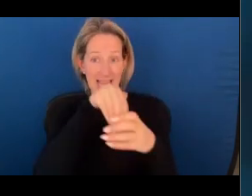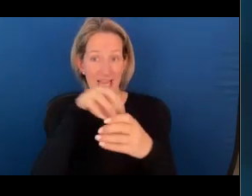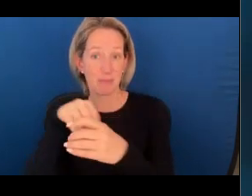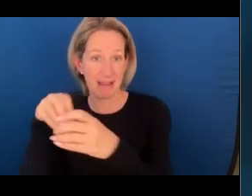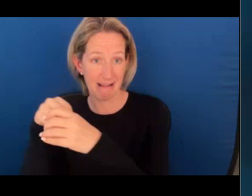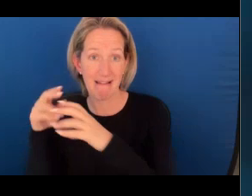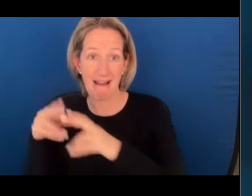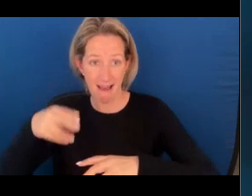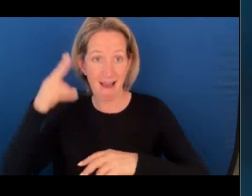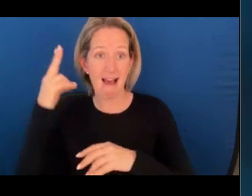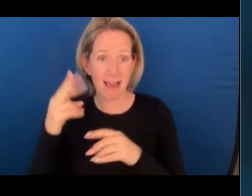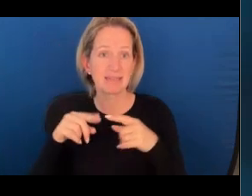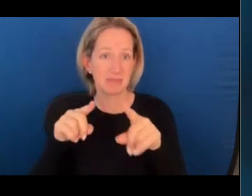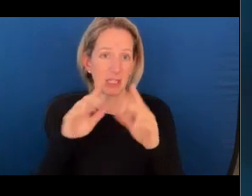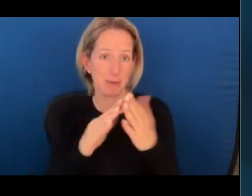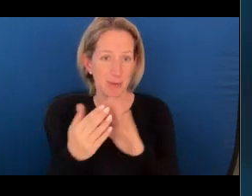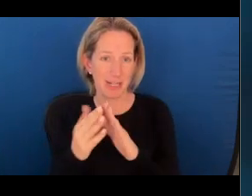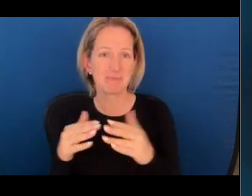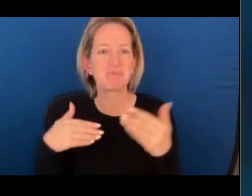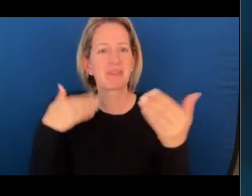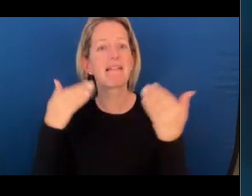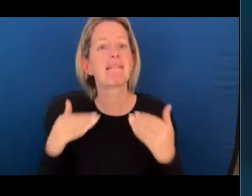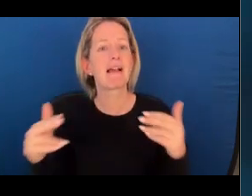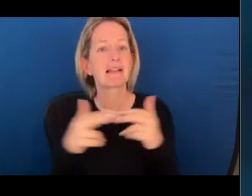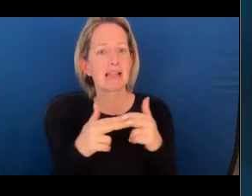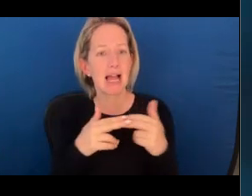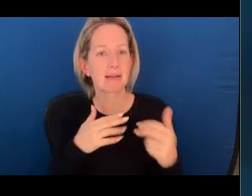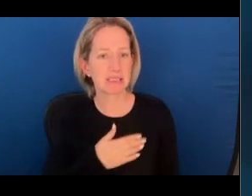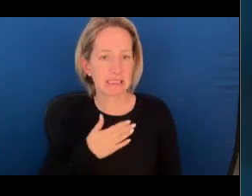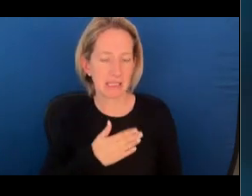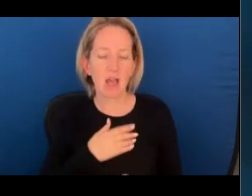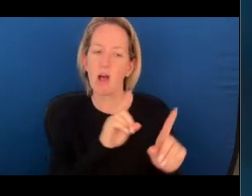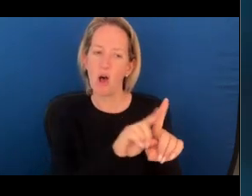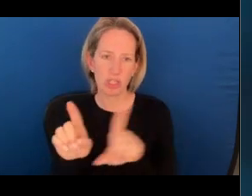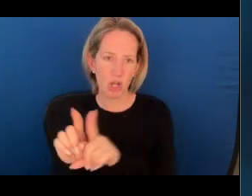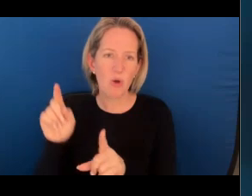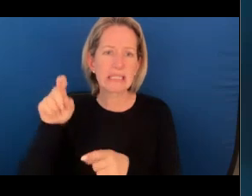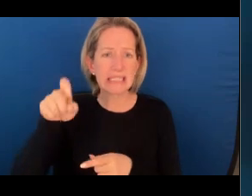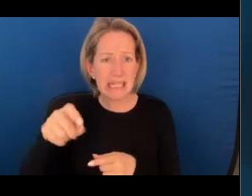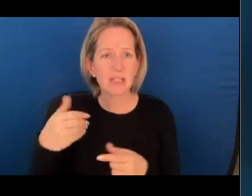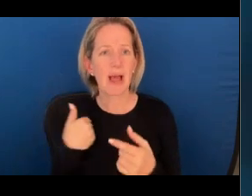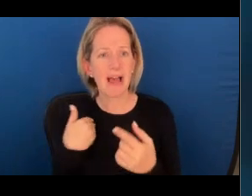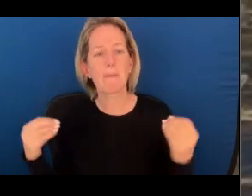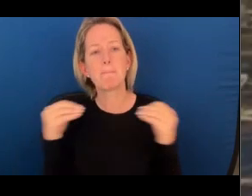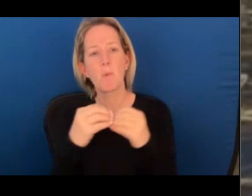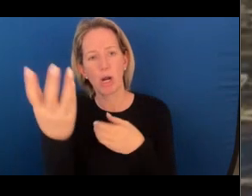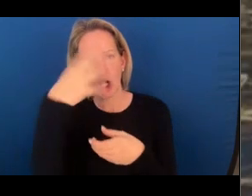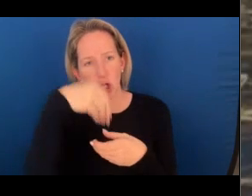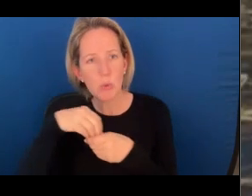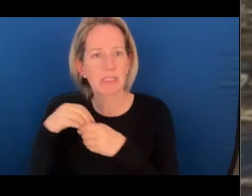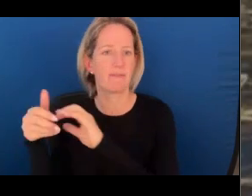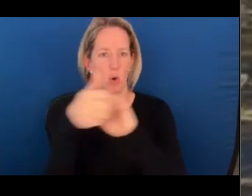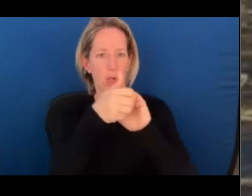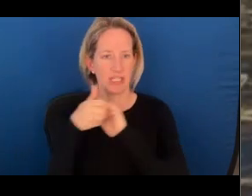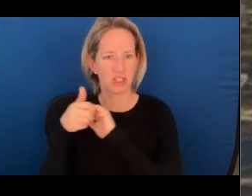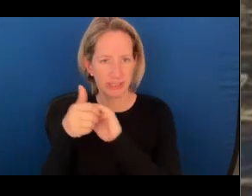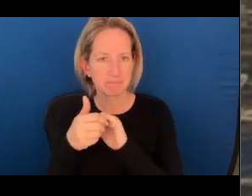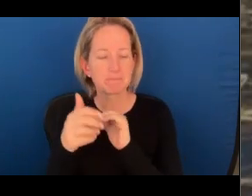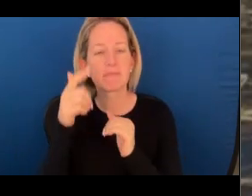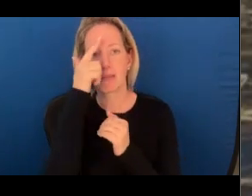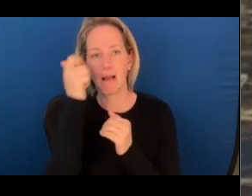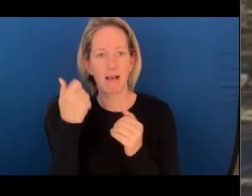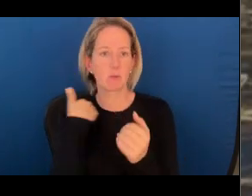community, next slide please, there was a need to have this be a more inclusive coalition, mostly because